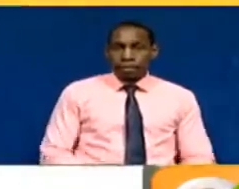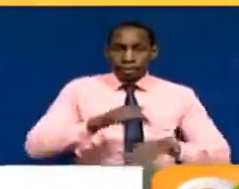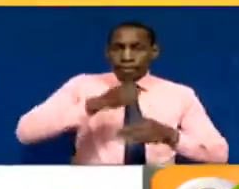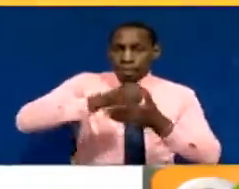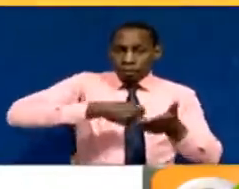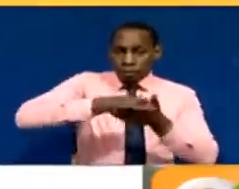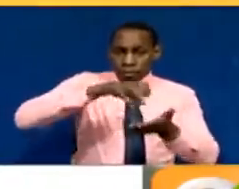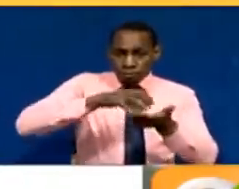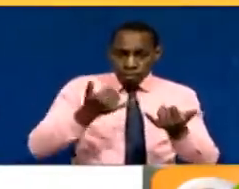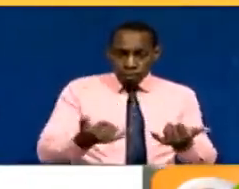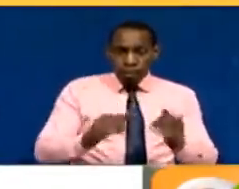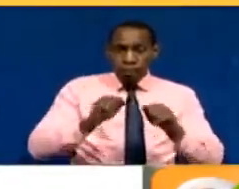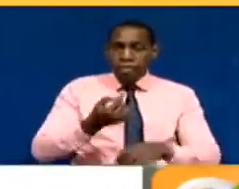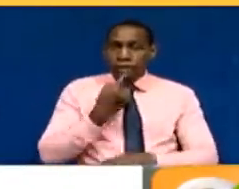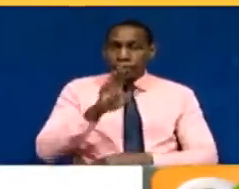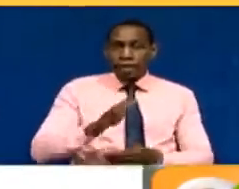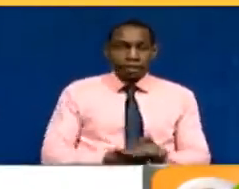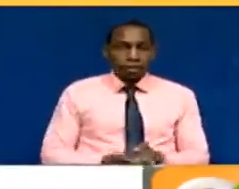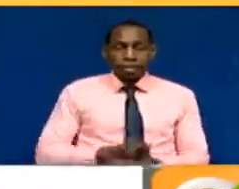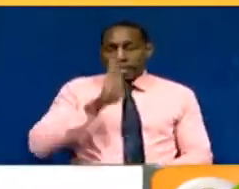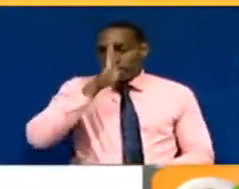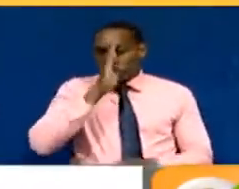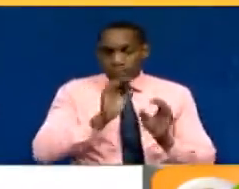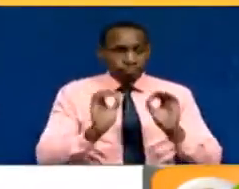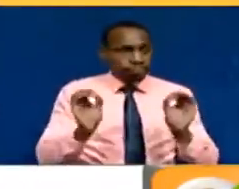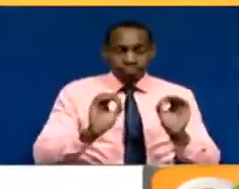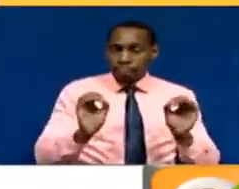tuliko sahi, I can tell you without a doubt,